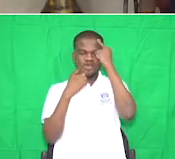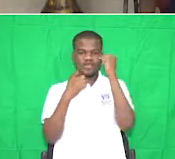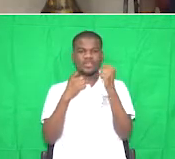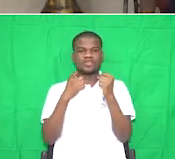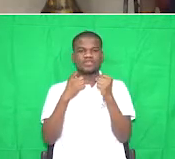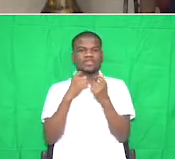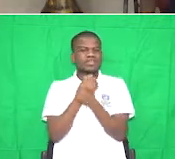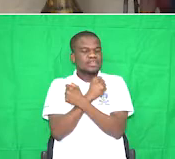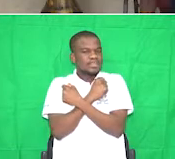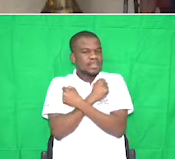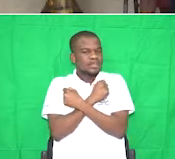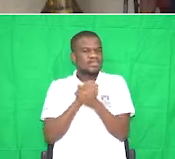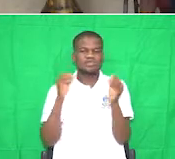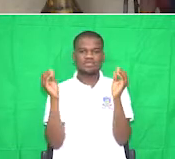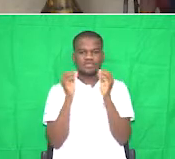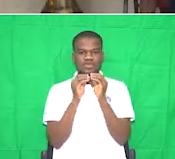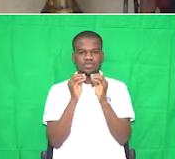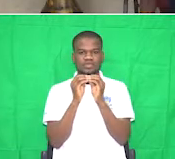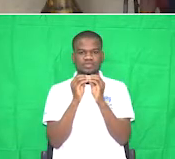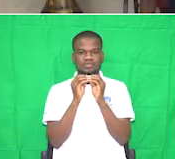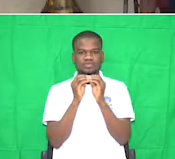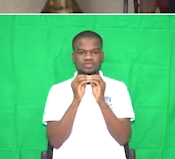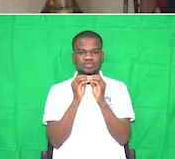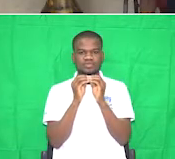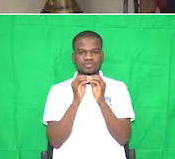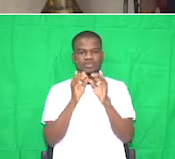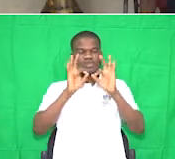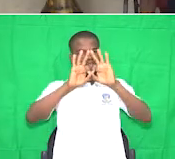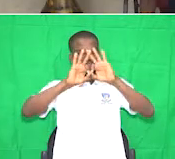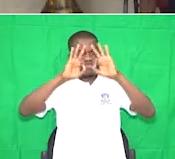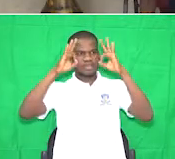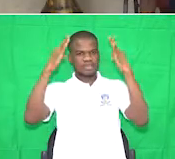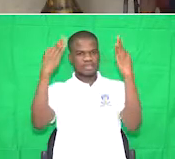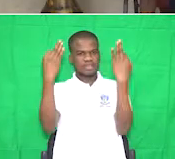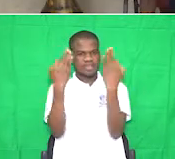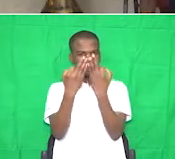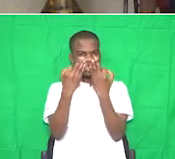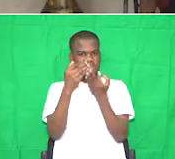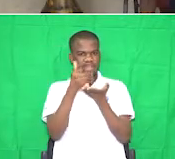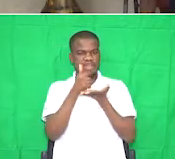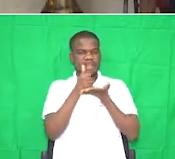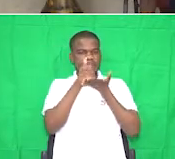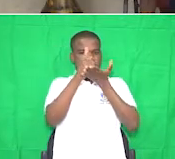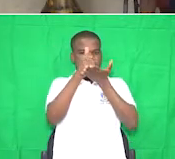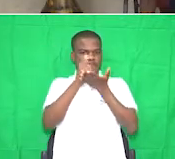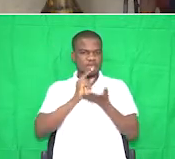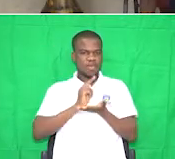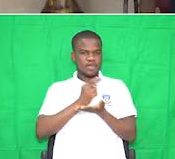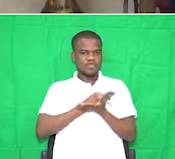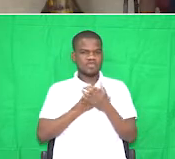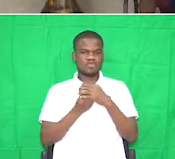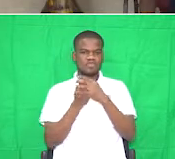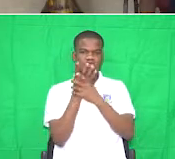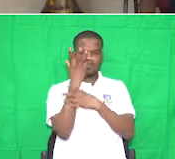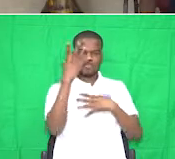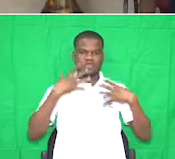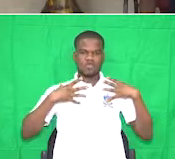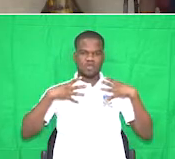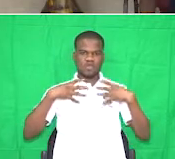because he loves us so. Our family help us grow, and this we ought to